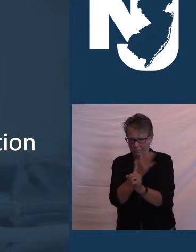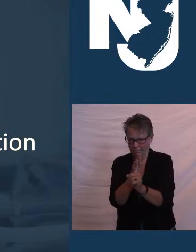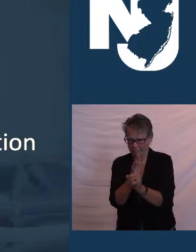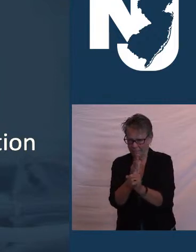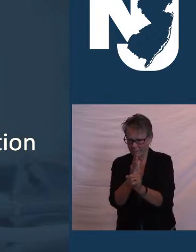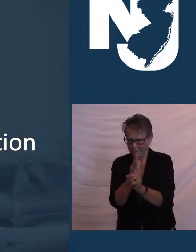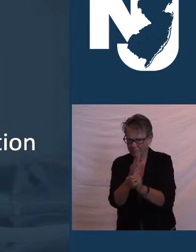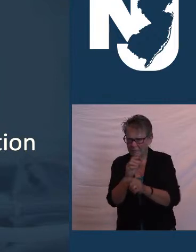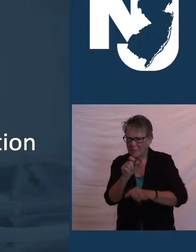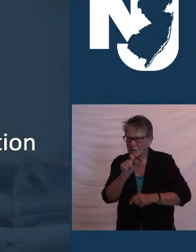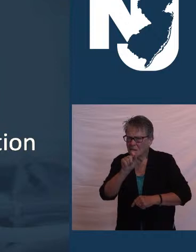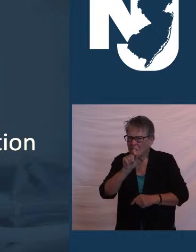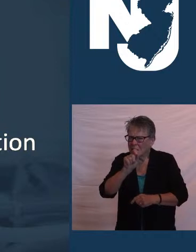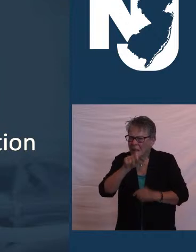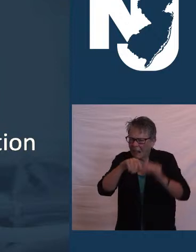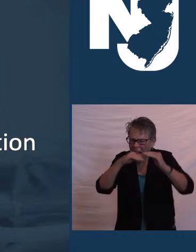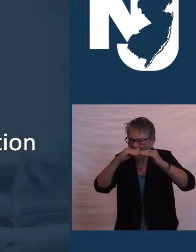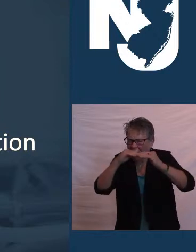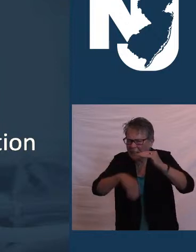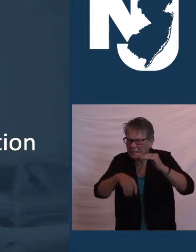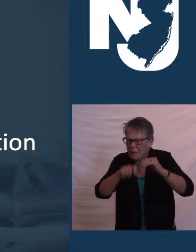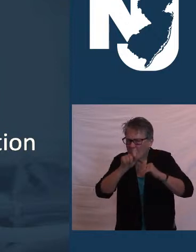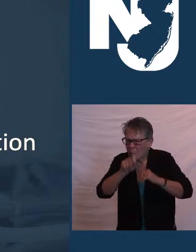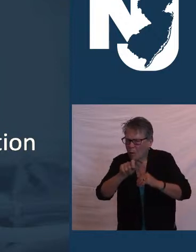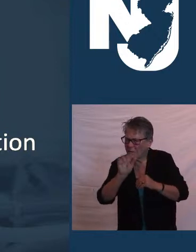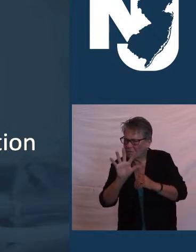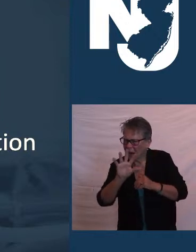positive. Put another way, of the